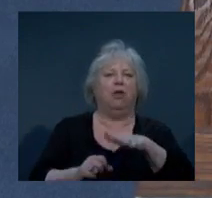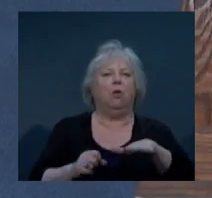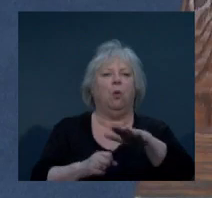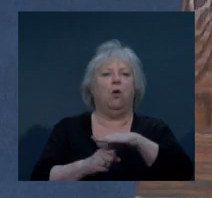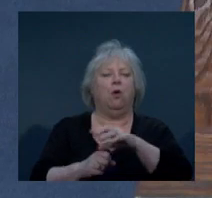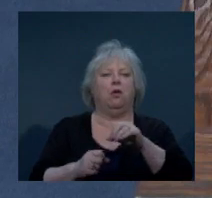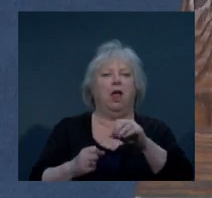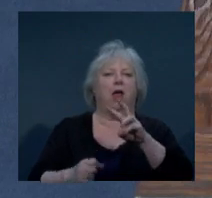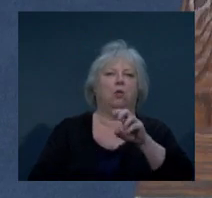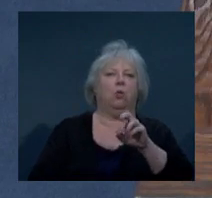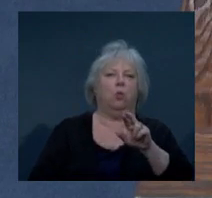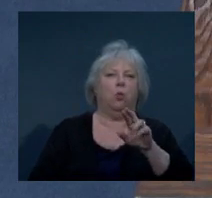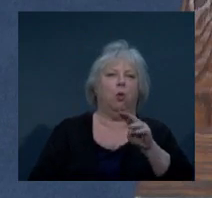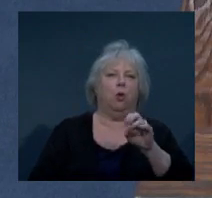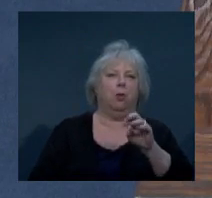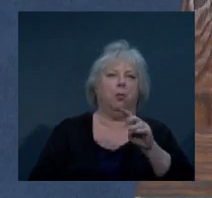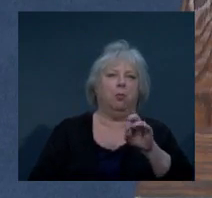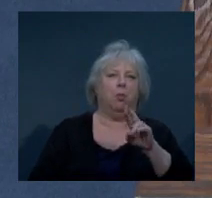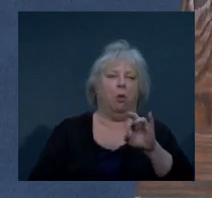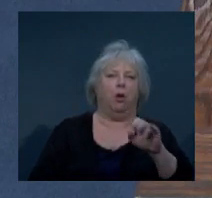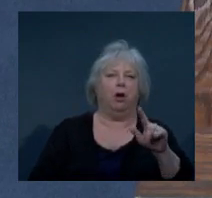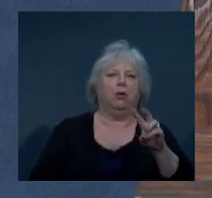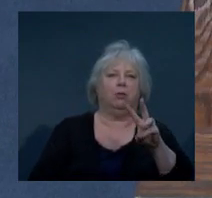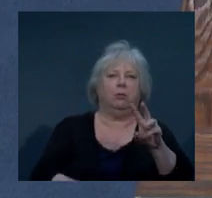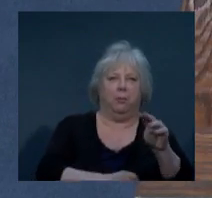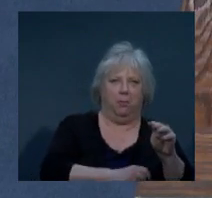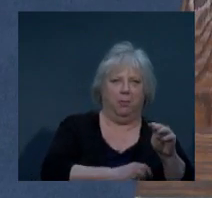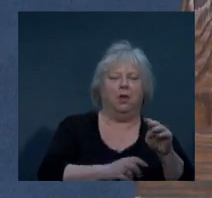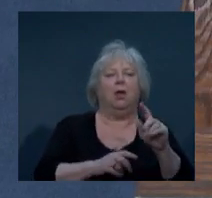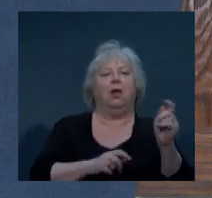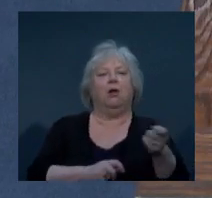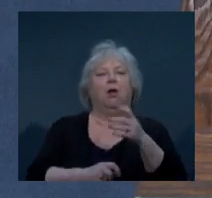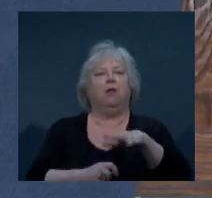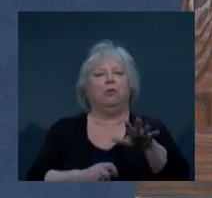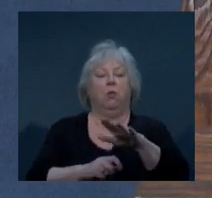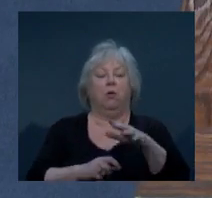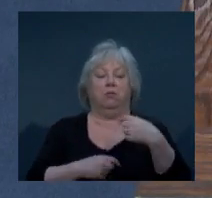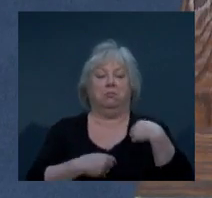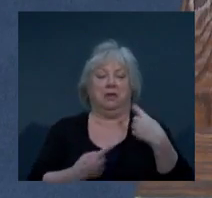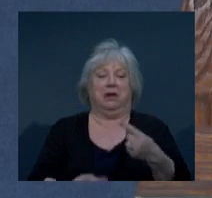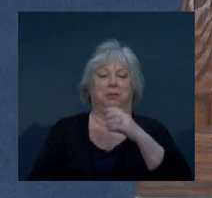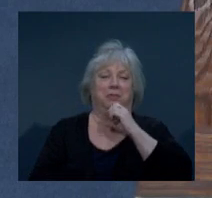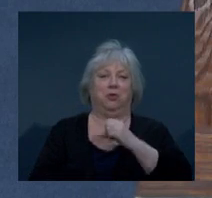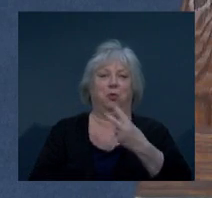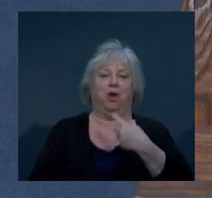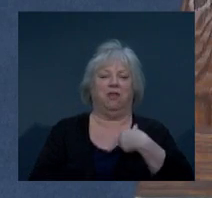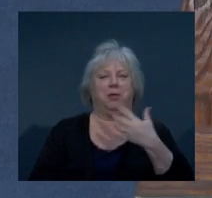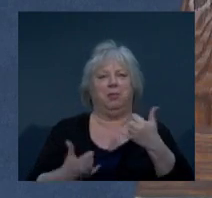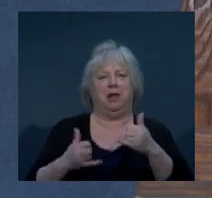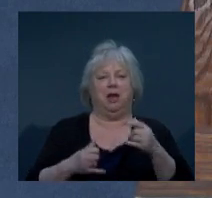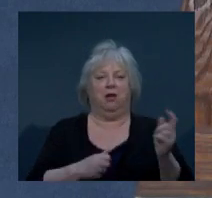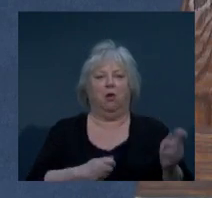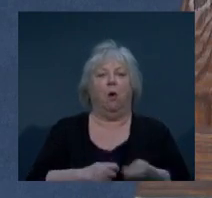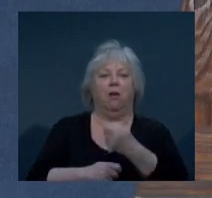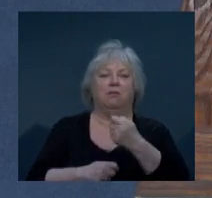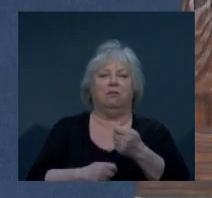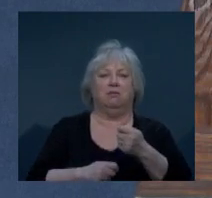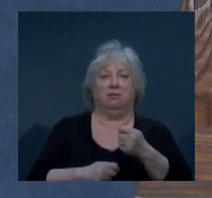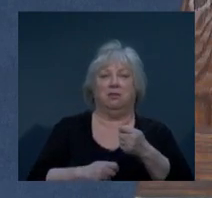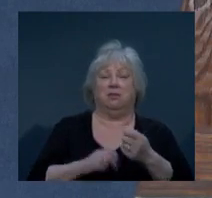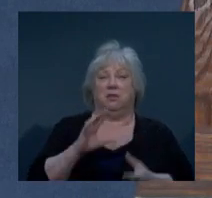Memorial Golf Course. I've been playing golf since I was 12 years old. I've been playing for 50